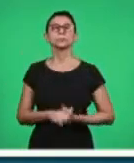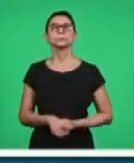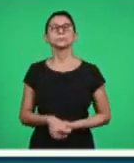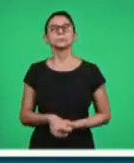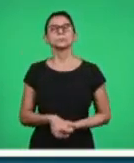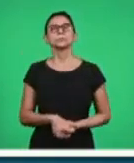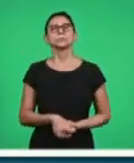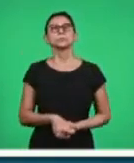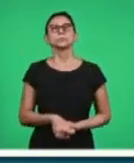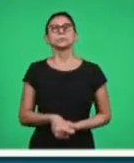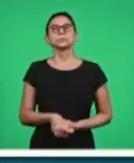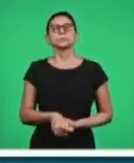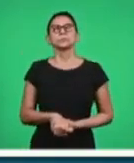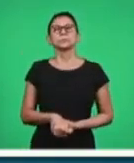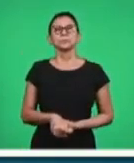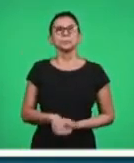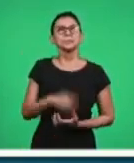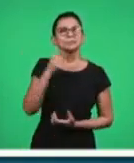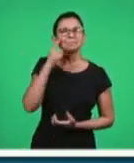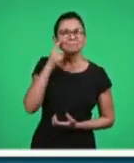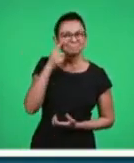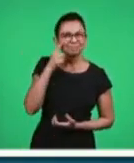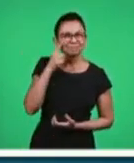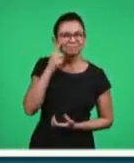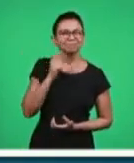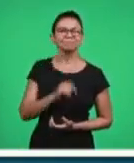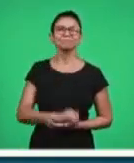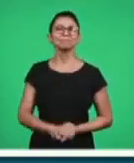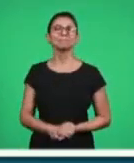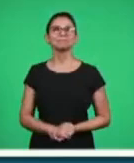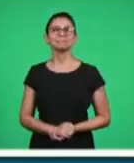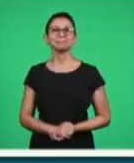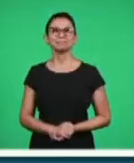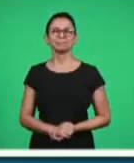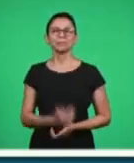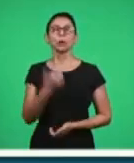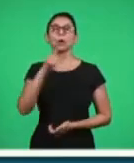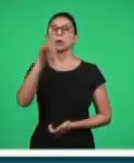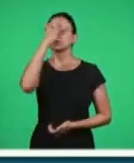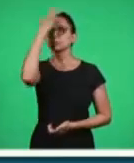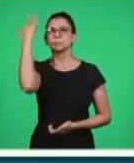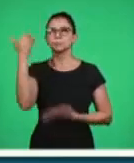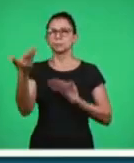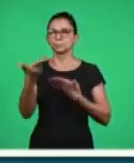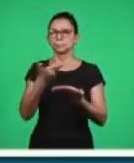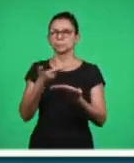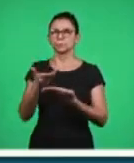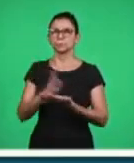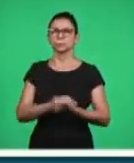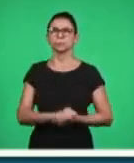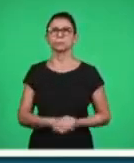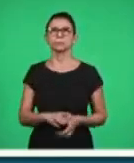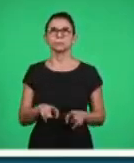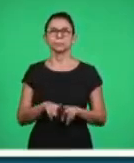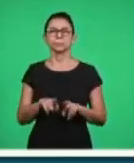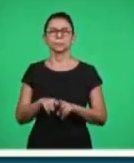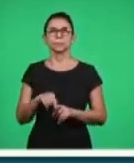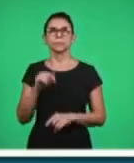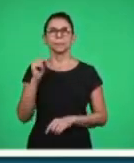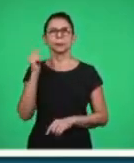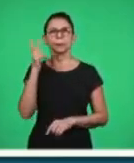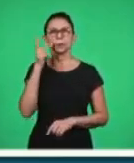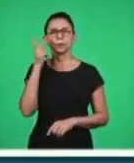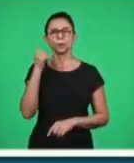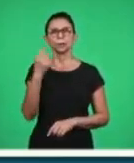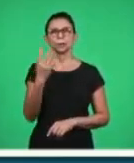now, what is the second objective? Let's speak about the second objective. Another brother is going to cooperate here with us.